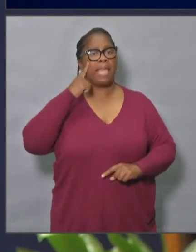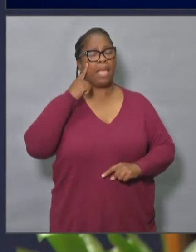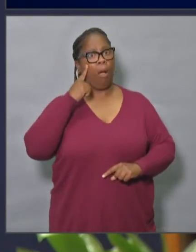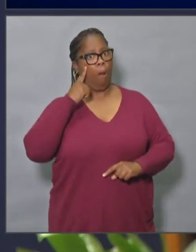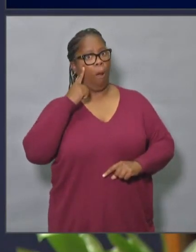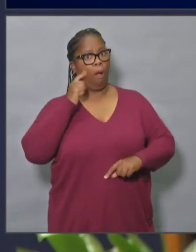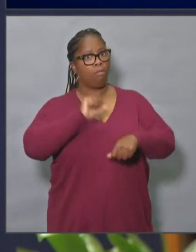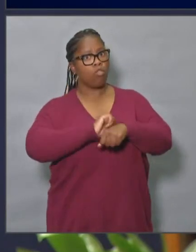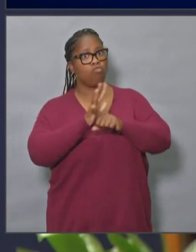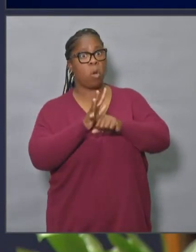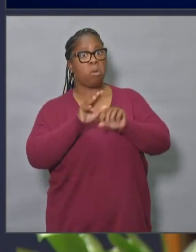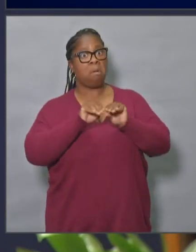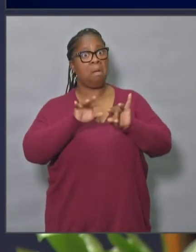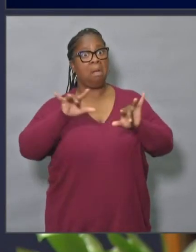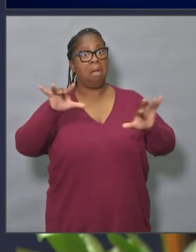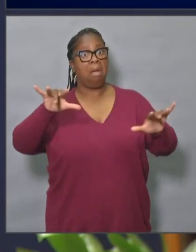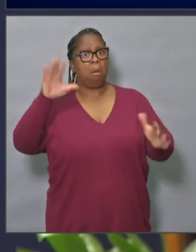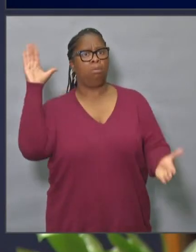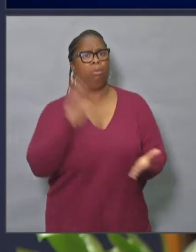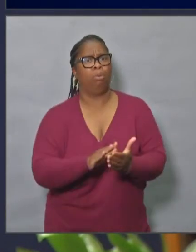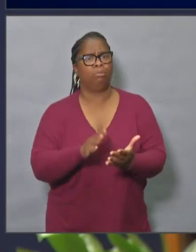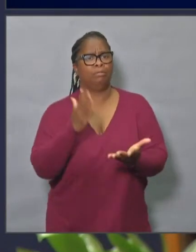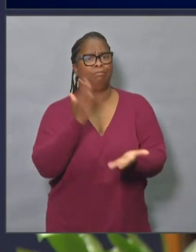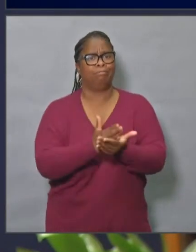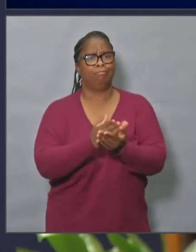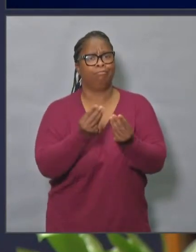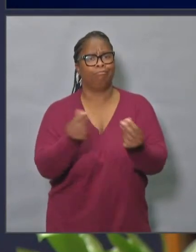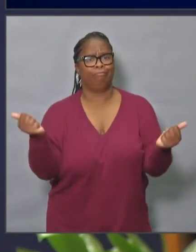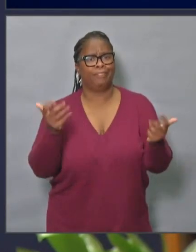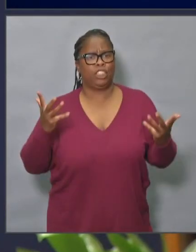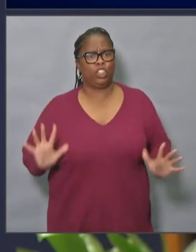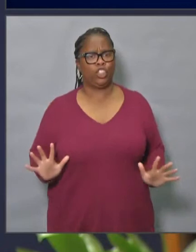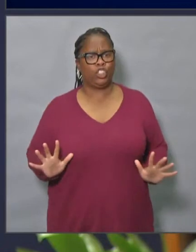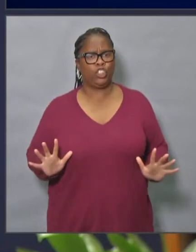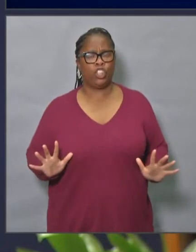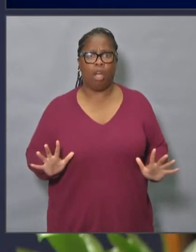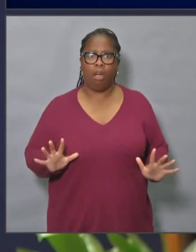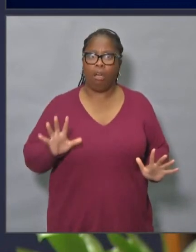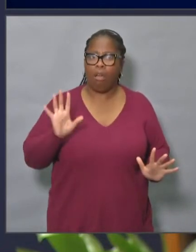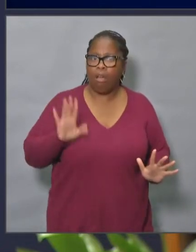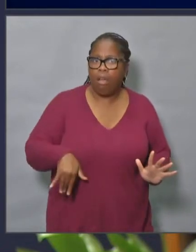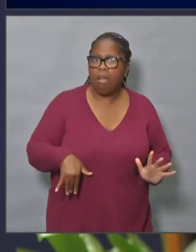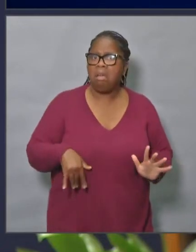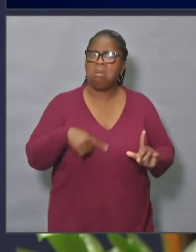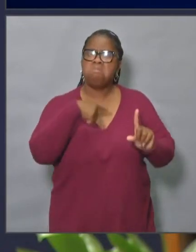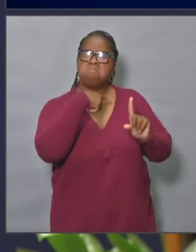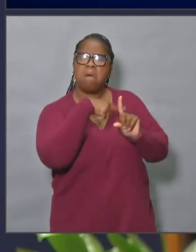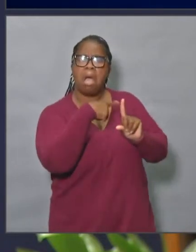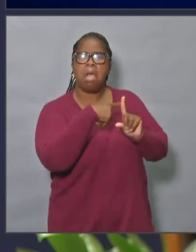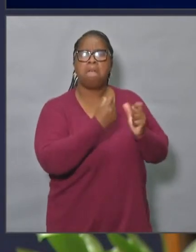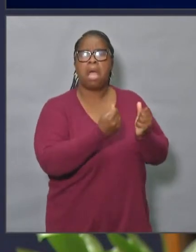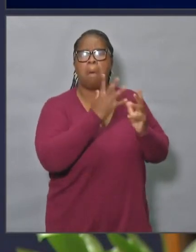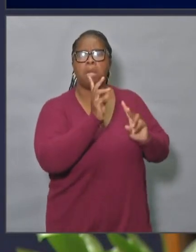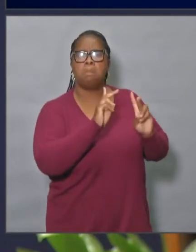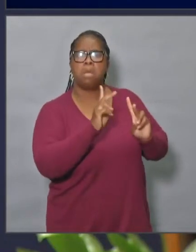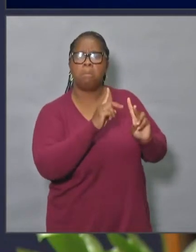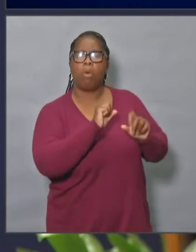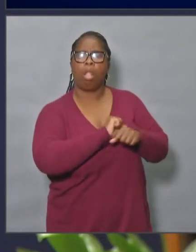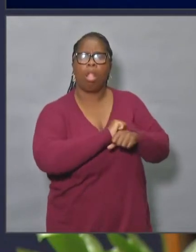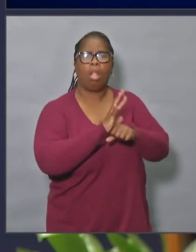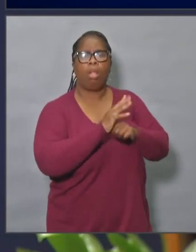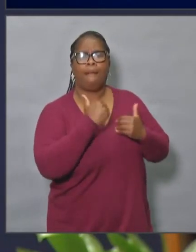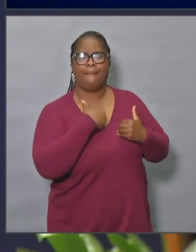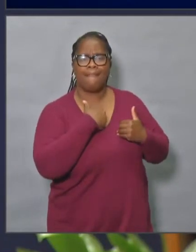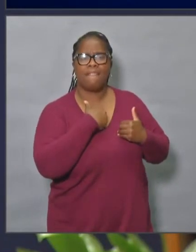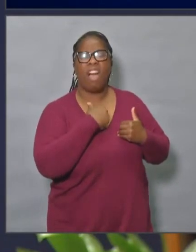actually continuing to spread within the community, that the number of positive cases is rather just due to the greater